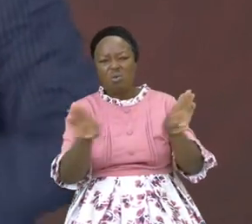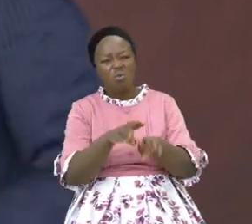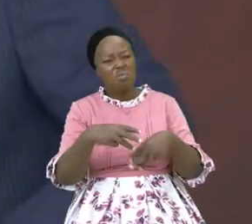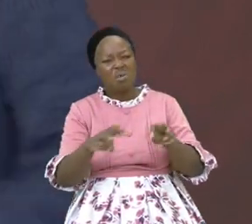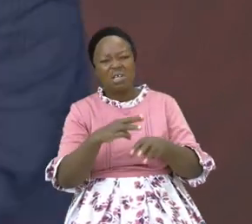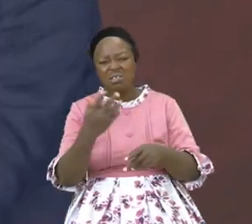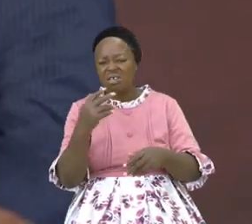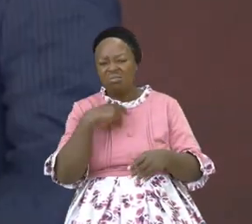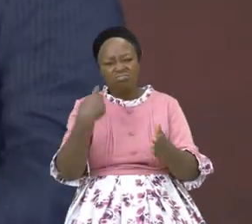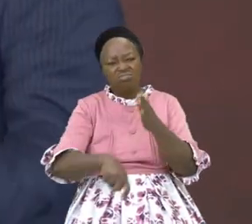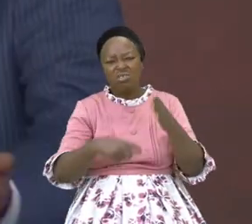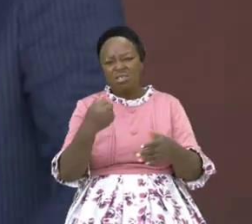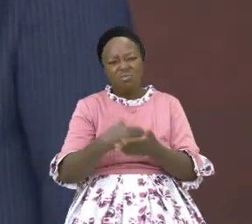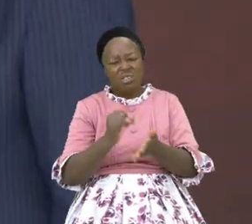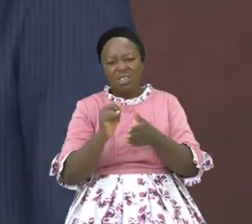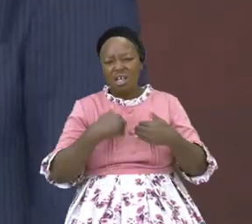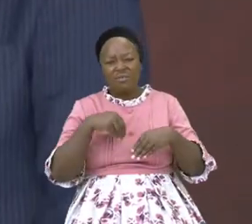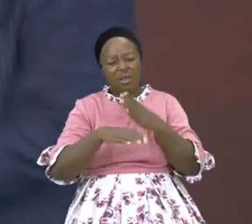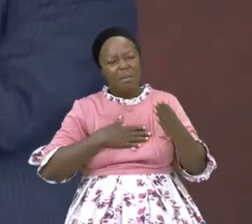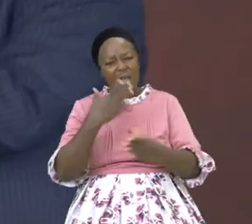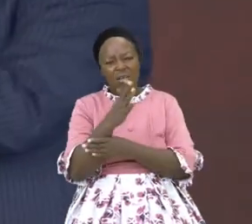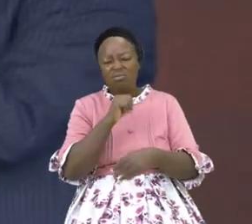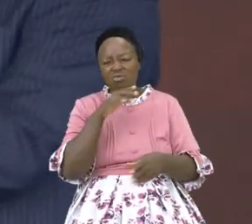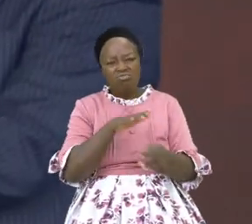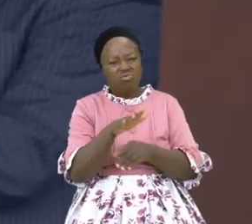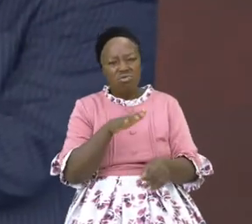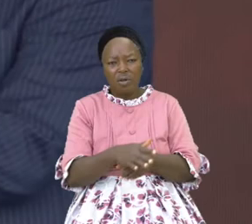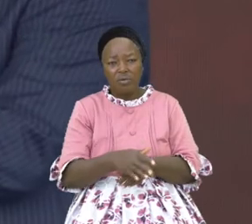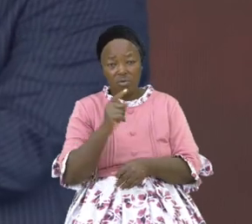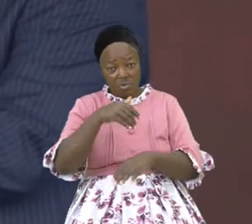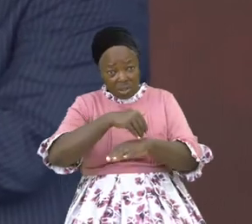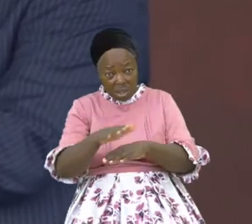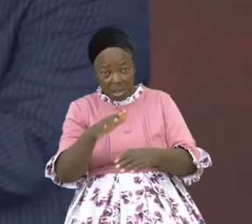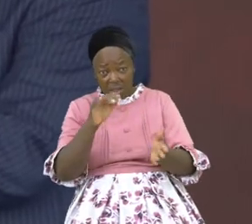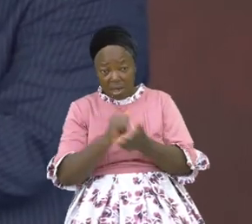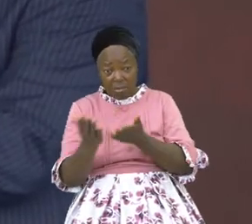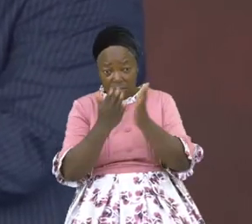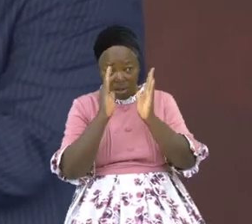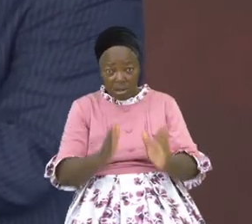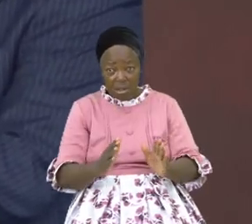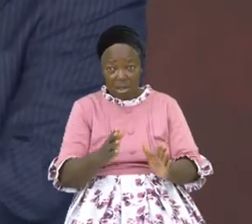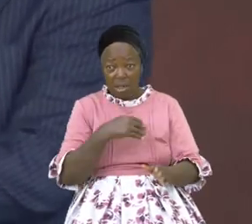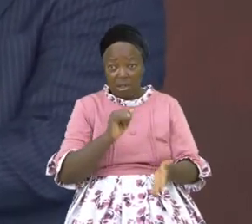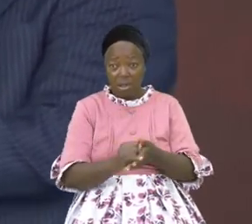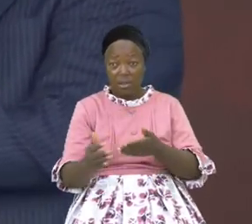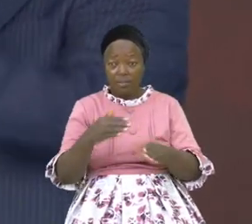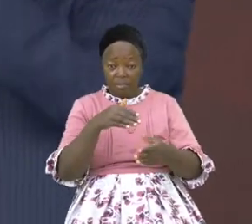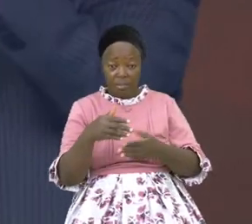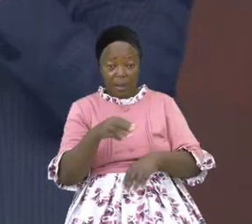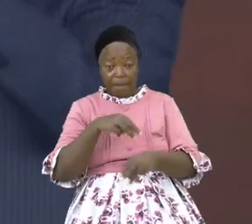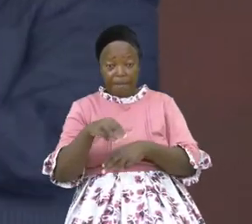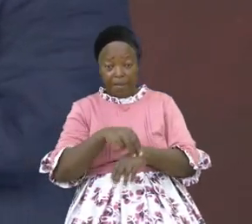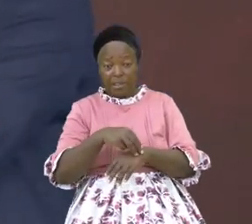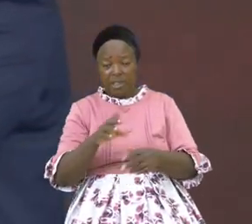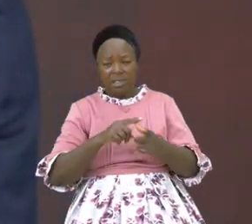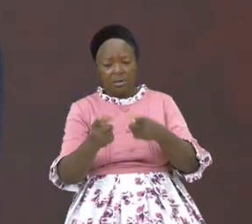costly. The money I have in my hand is not sufficient. You send that messenger, that message, and then it comes